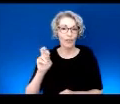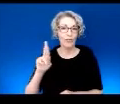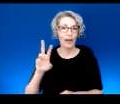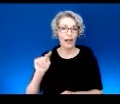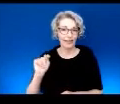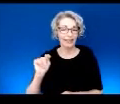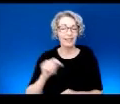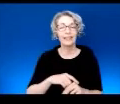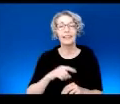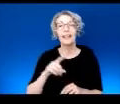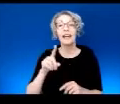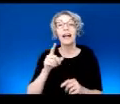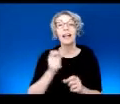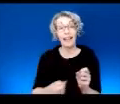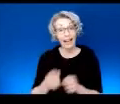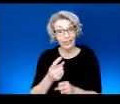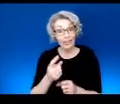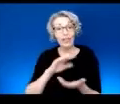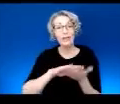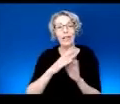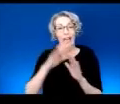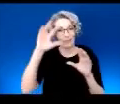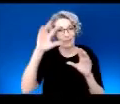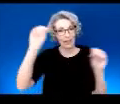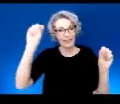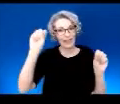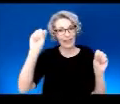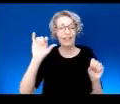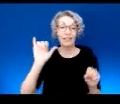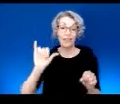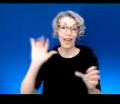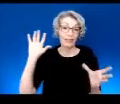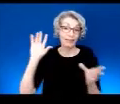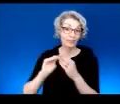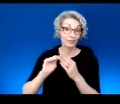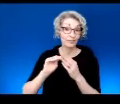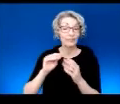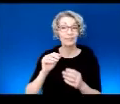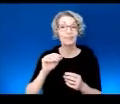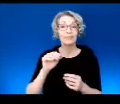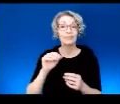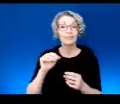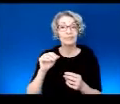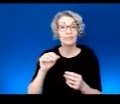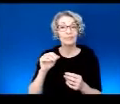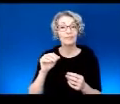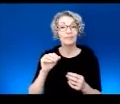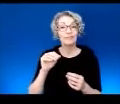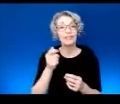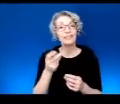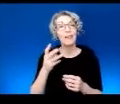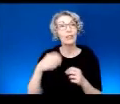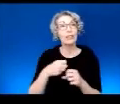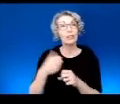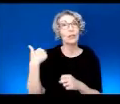next year I became president. So that was quite a few years back in about